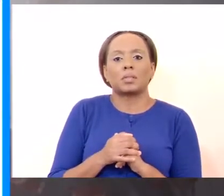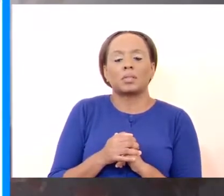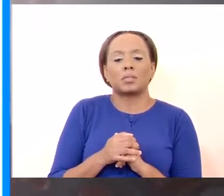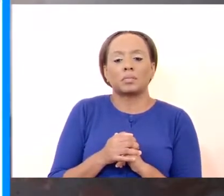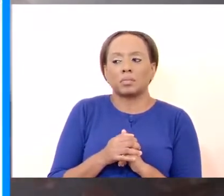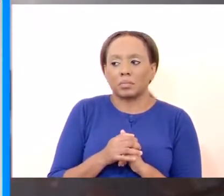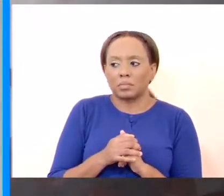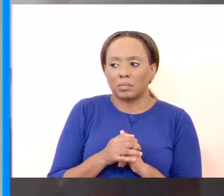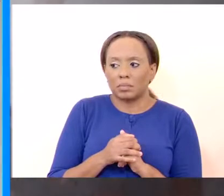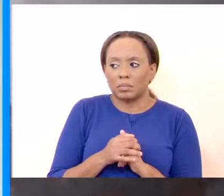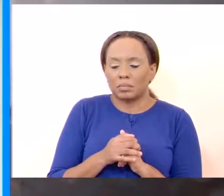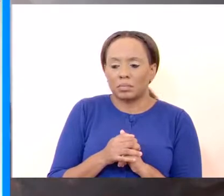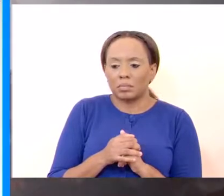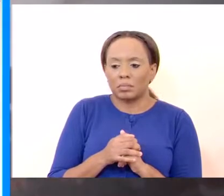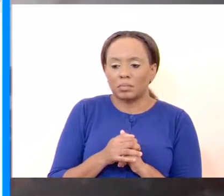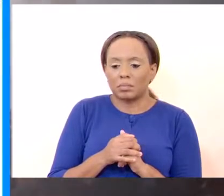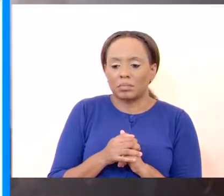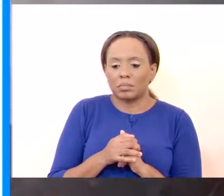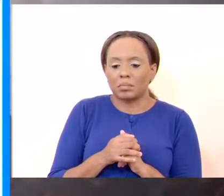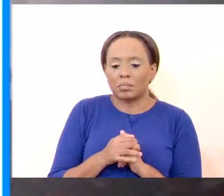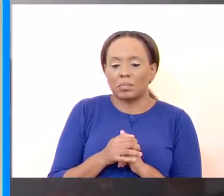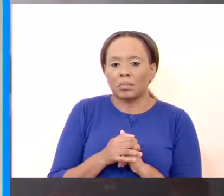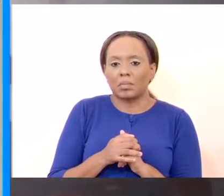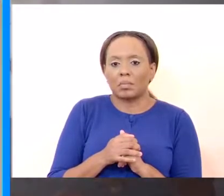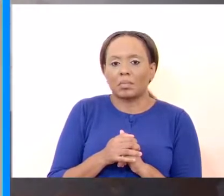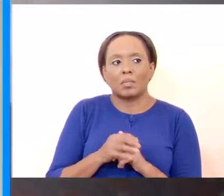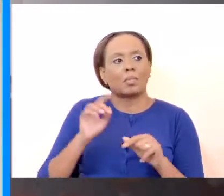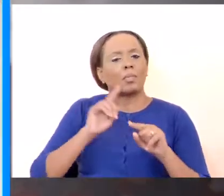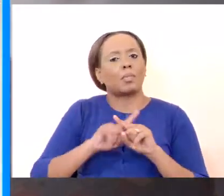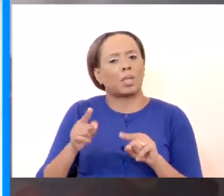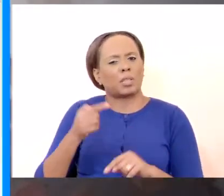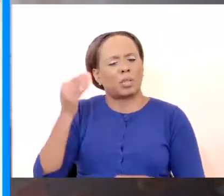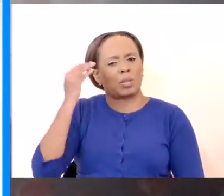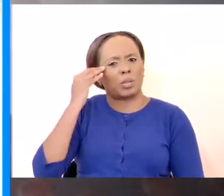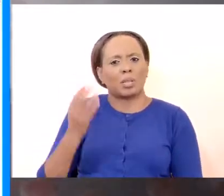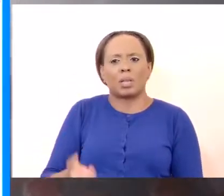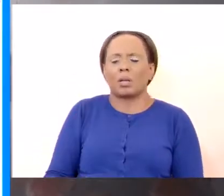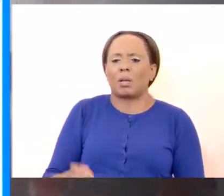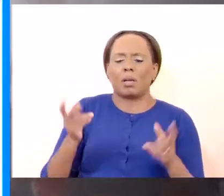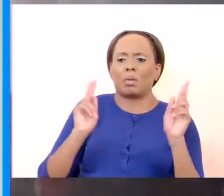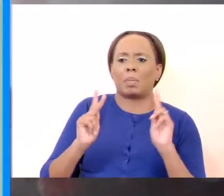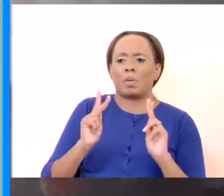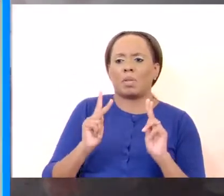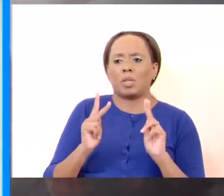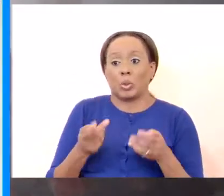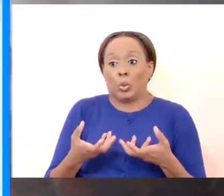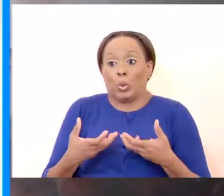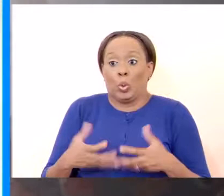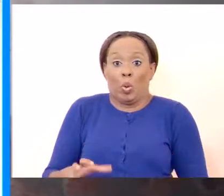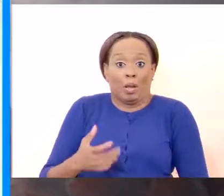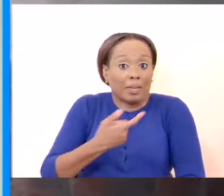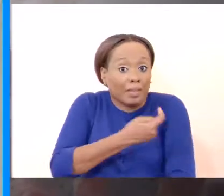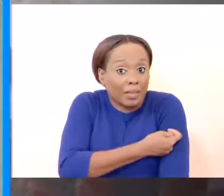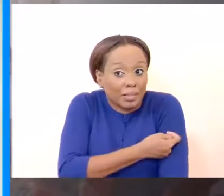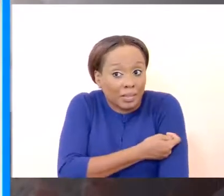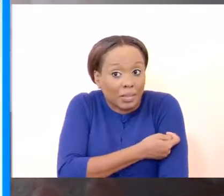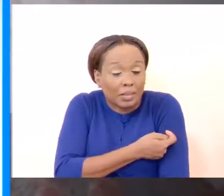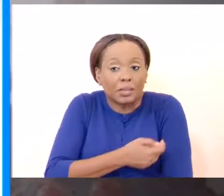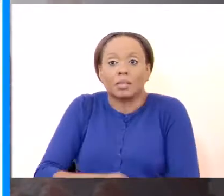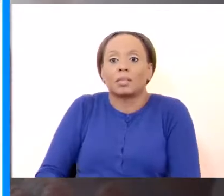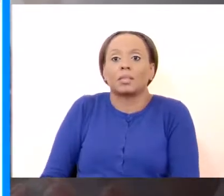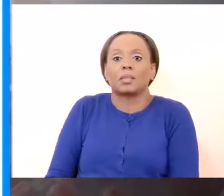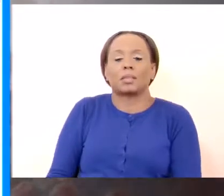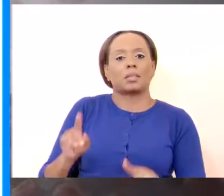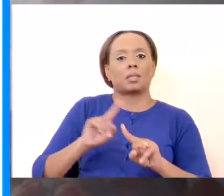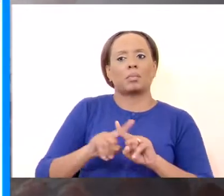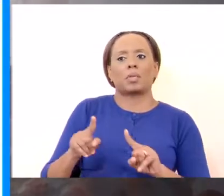generalizations as to the extent of vaccine hesitancy that exists in Barbados. Also, you gave some figures as to the